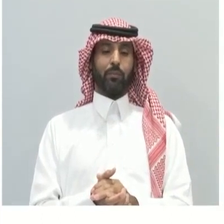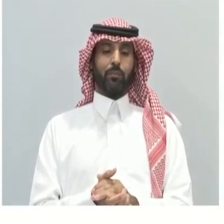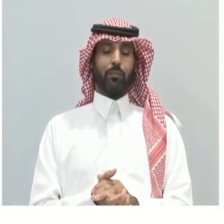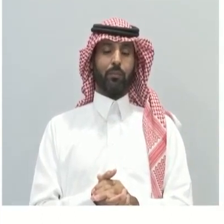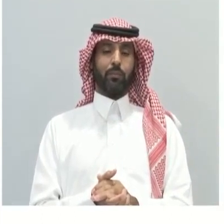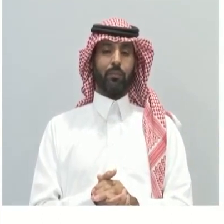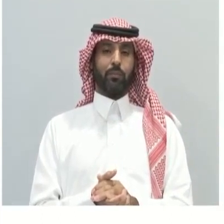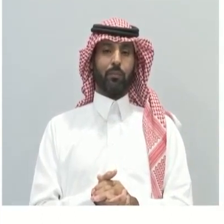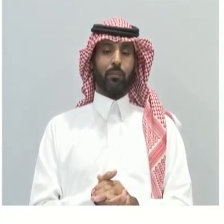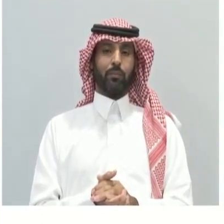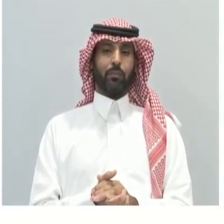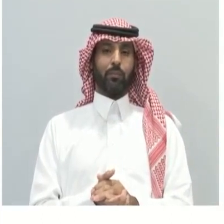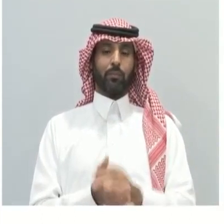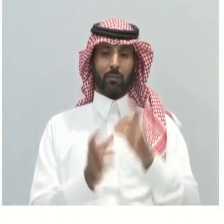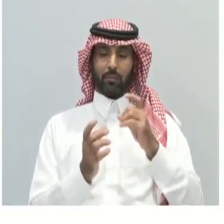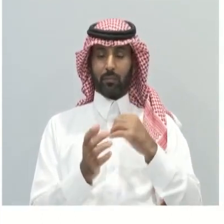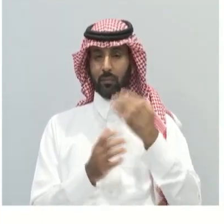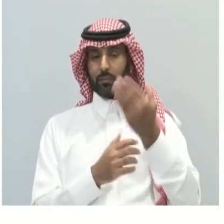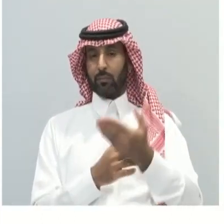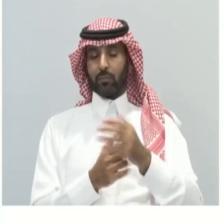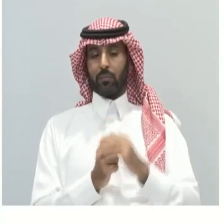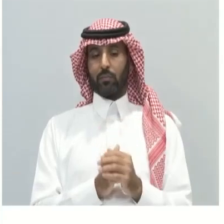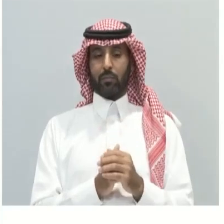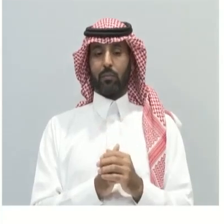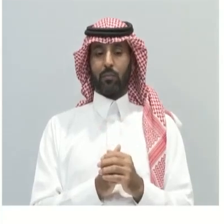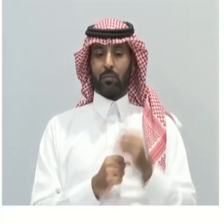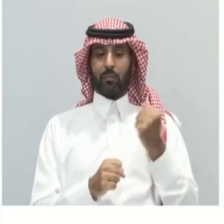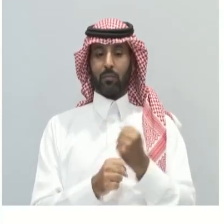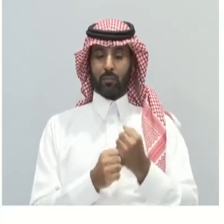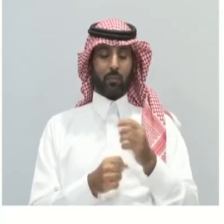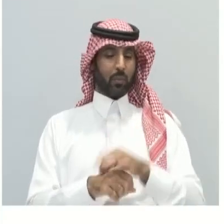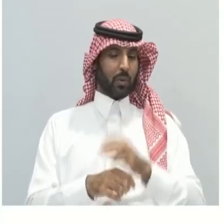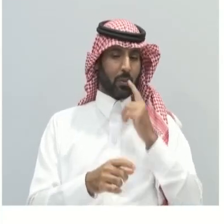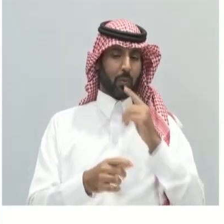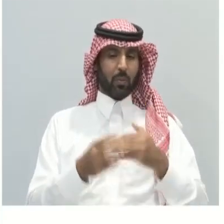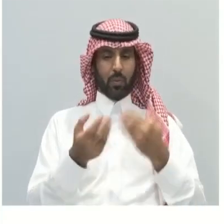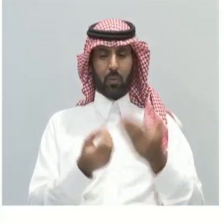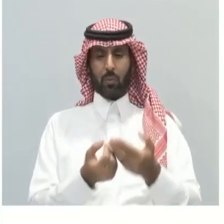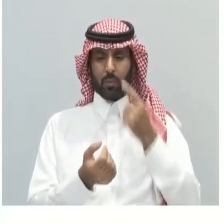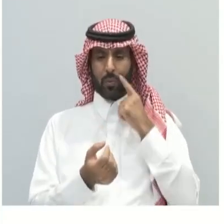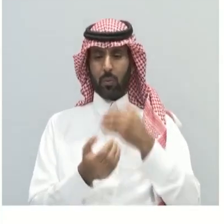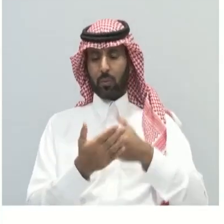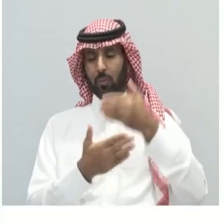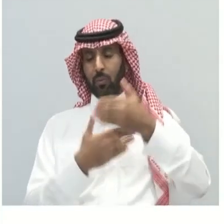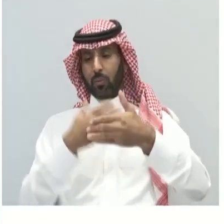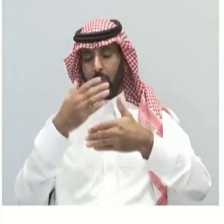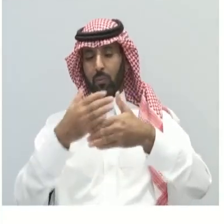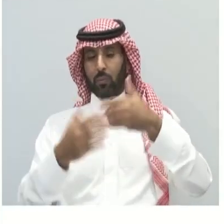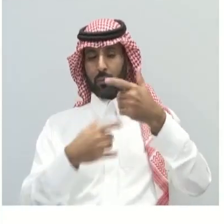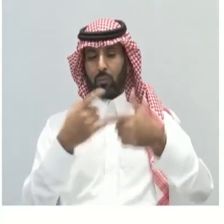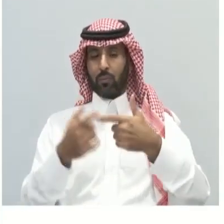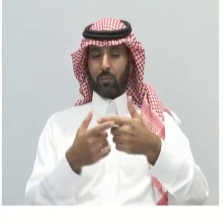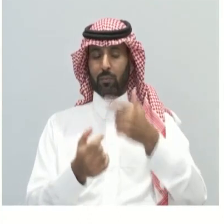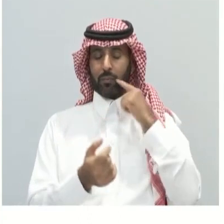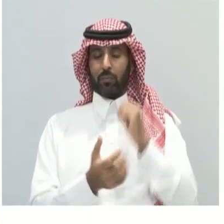evolution, we'll find it in this sentence. The work of many people over a number of decades contributed to